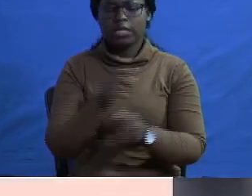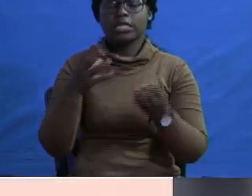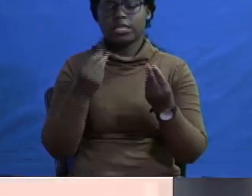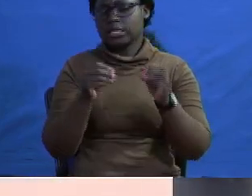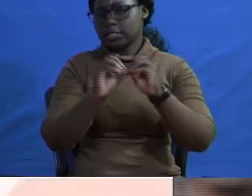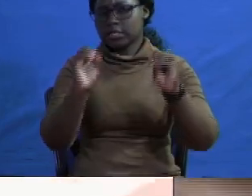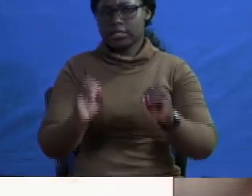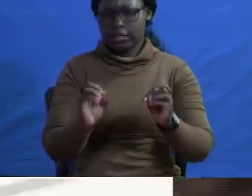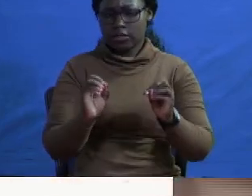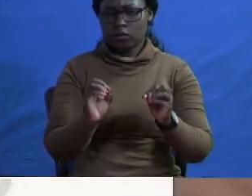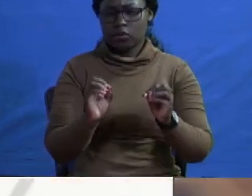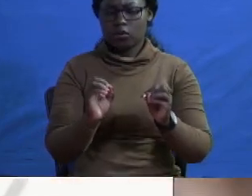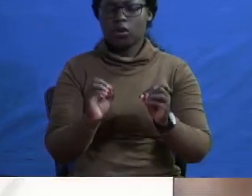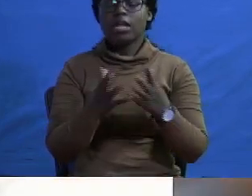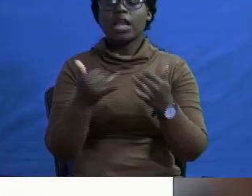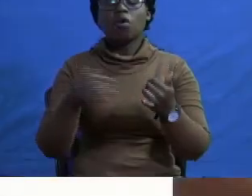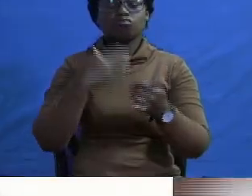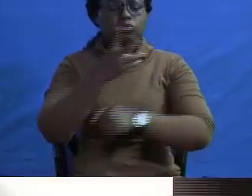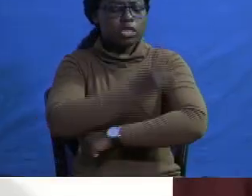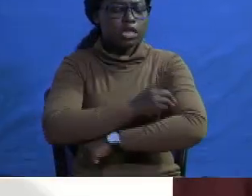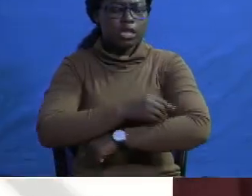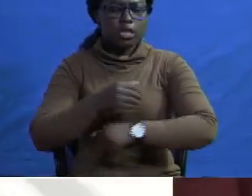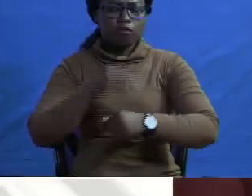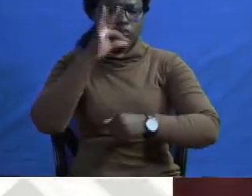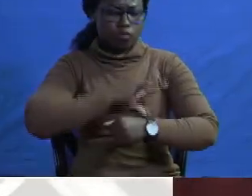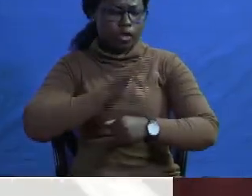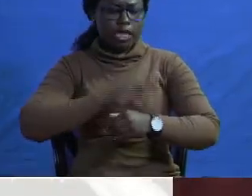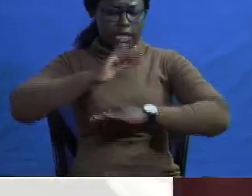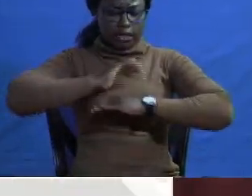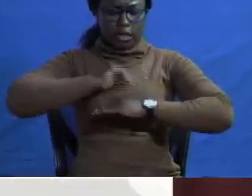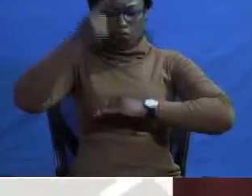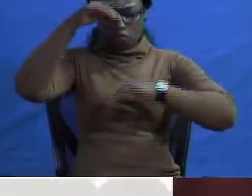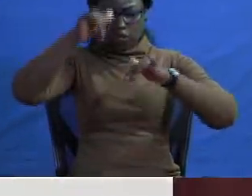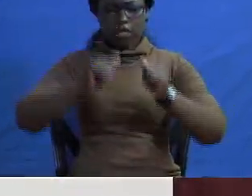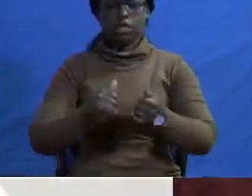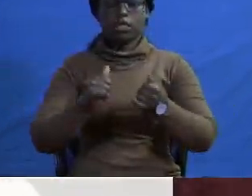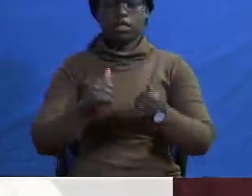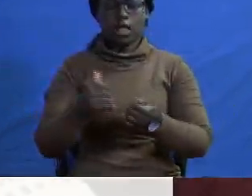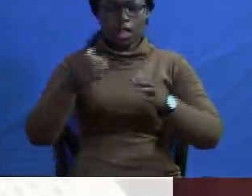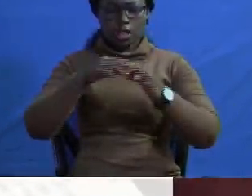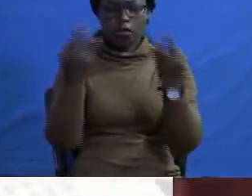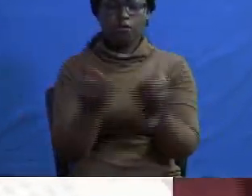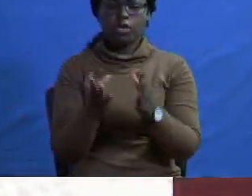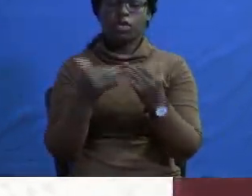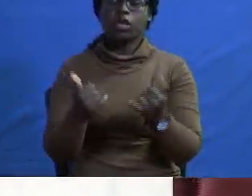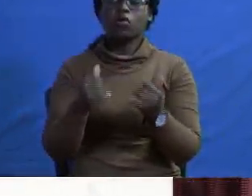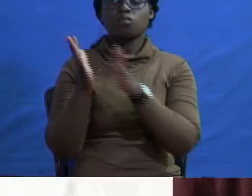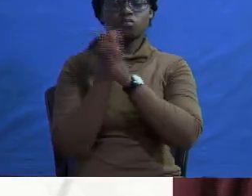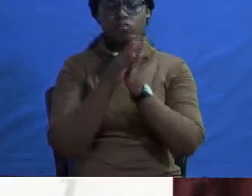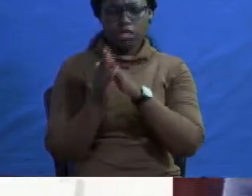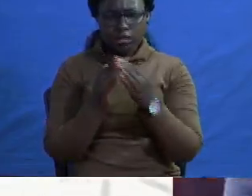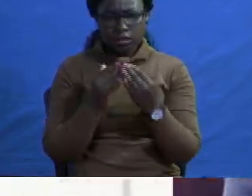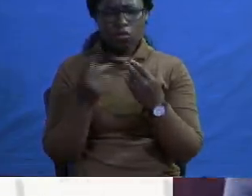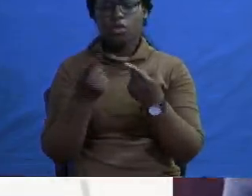he tells me. His daily average earning is barely enough to sustain his family. Sironga's story is a